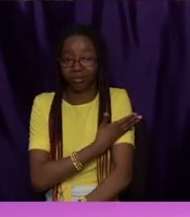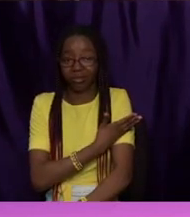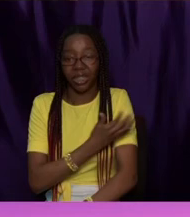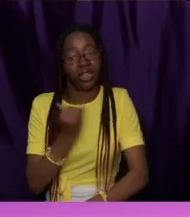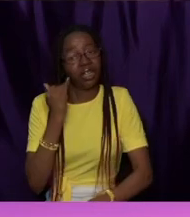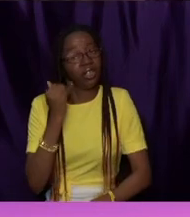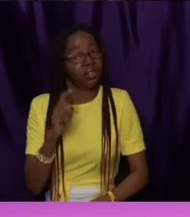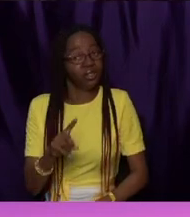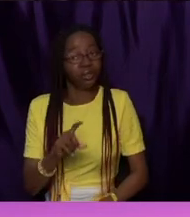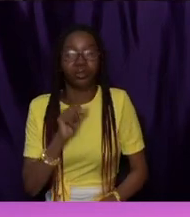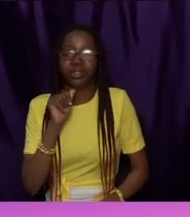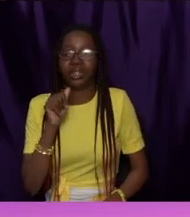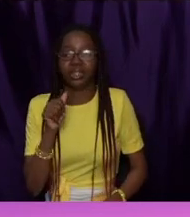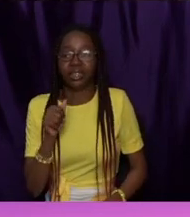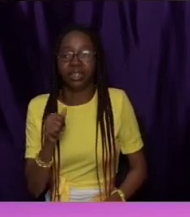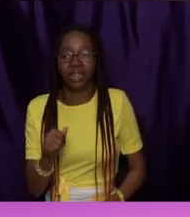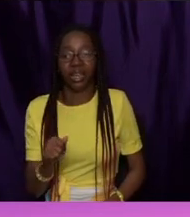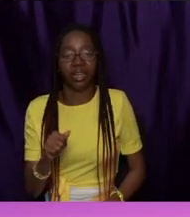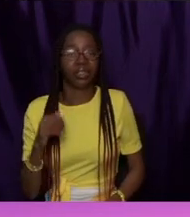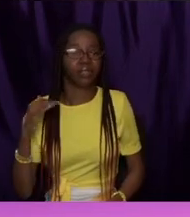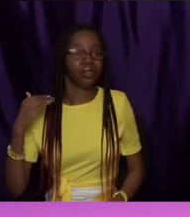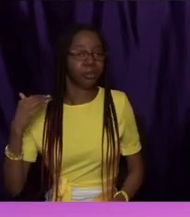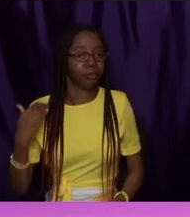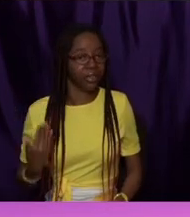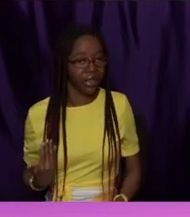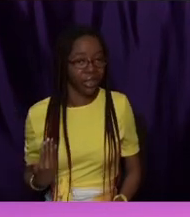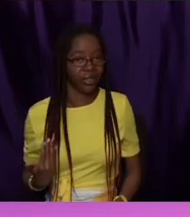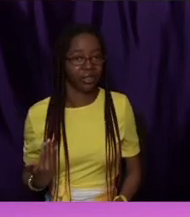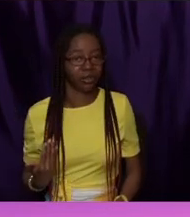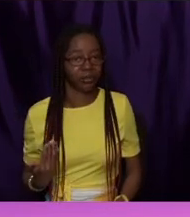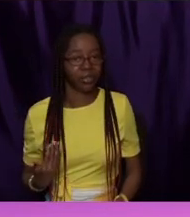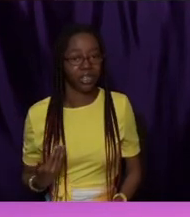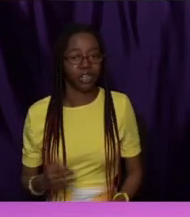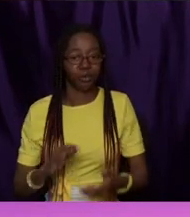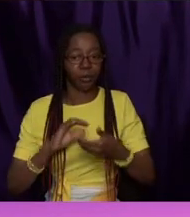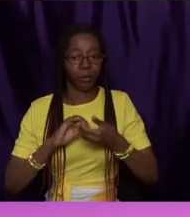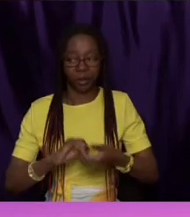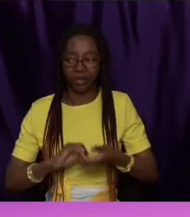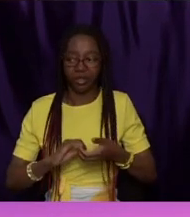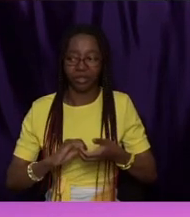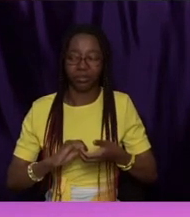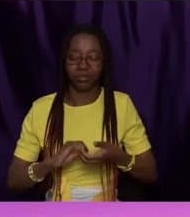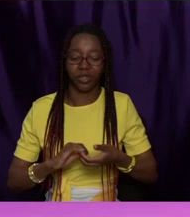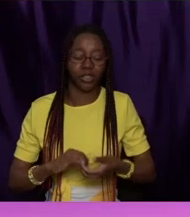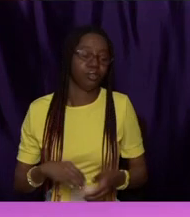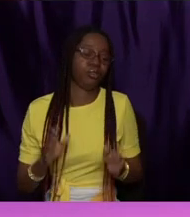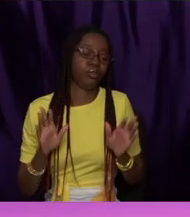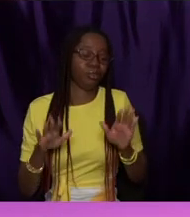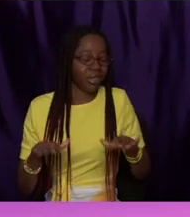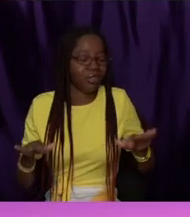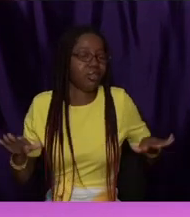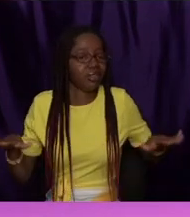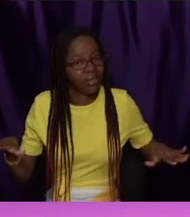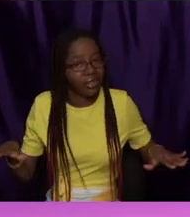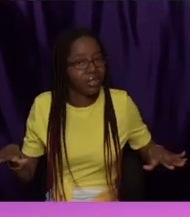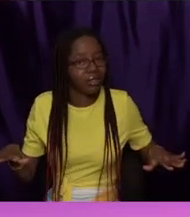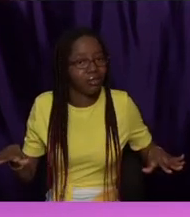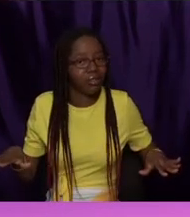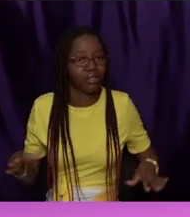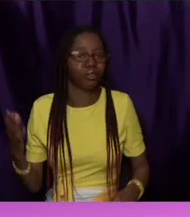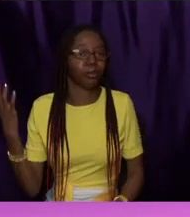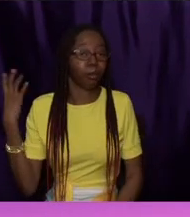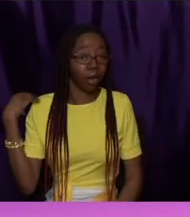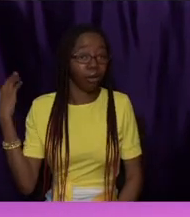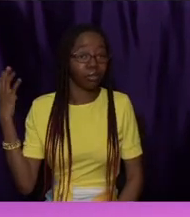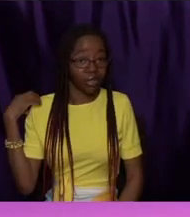if you didn't have to blame your mate, your kids, your